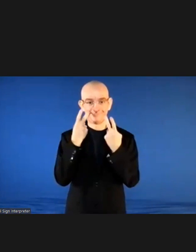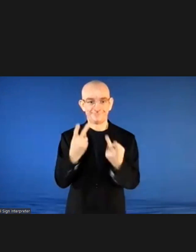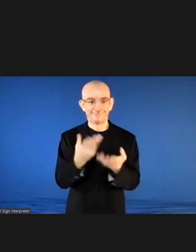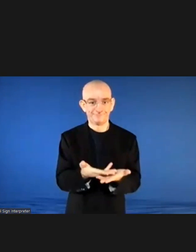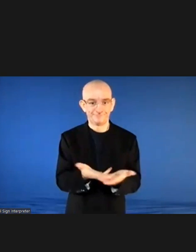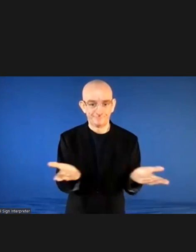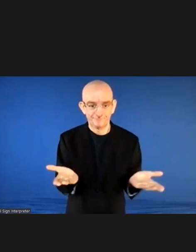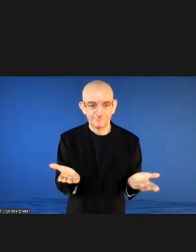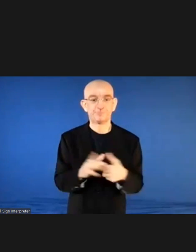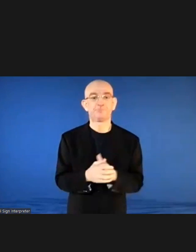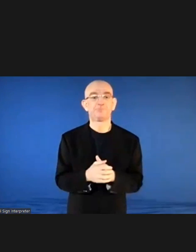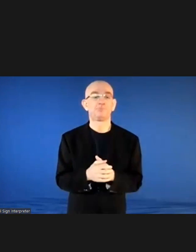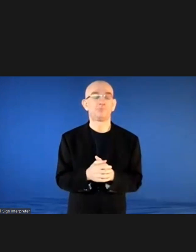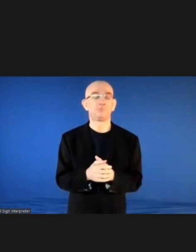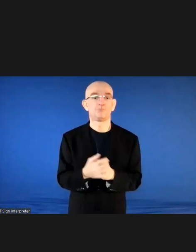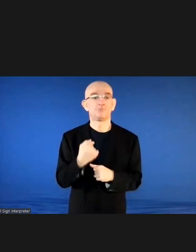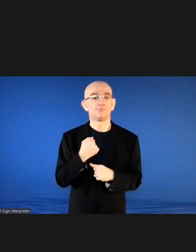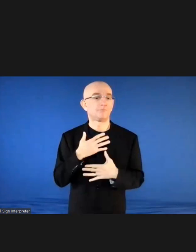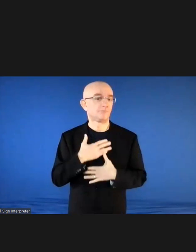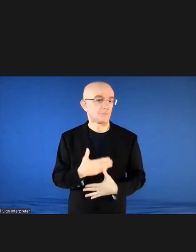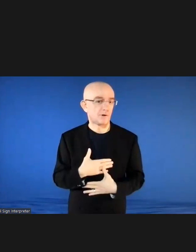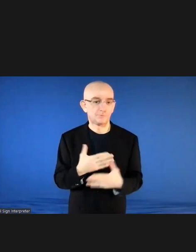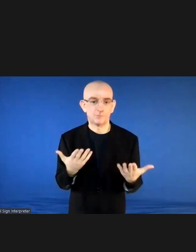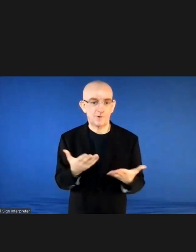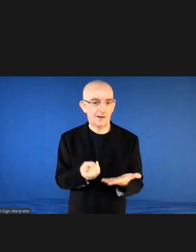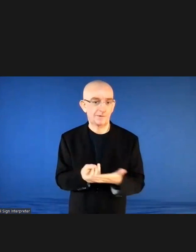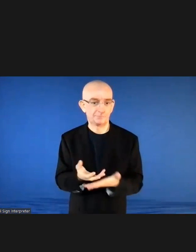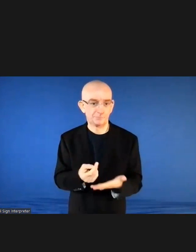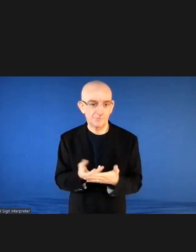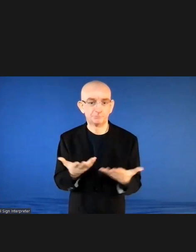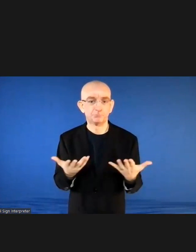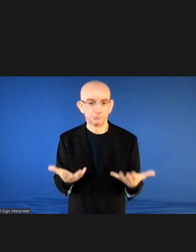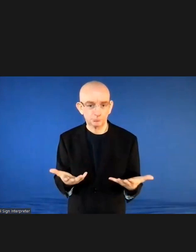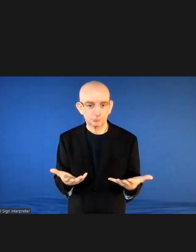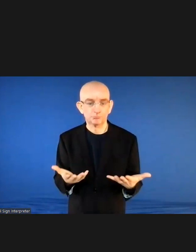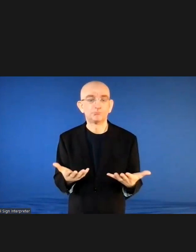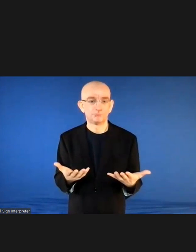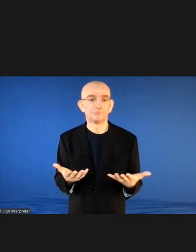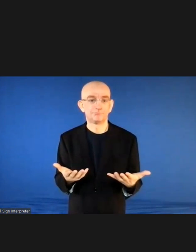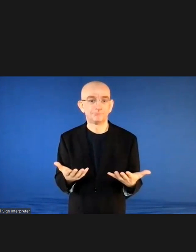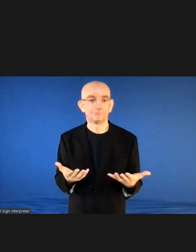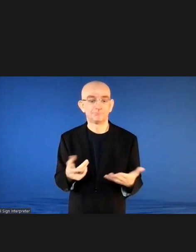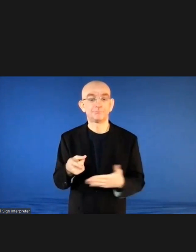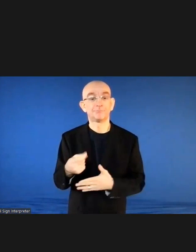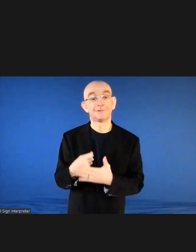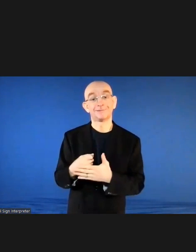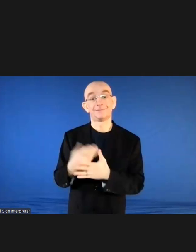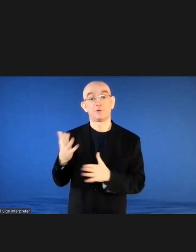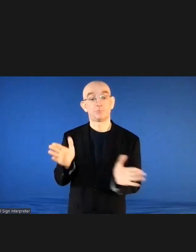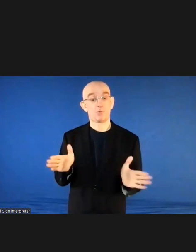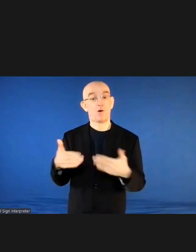and I just want to explain that the Foreign Commonwealth and Development Office was created in